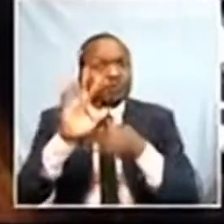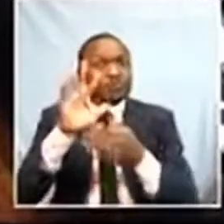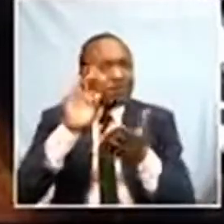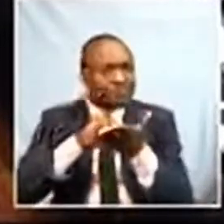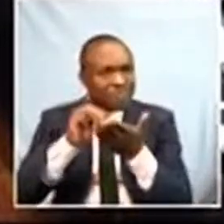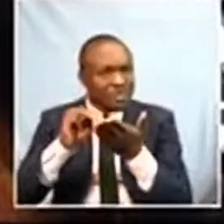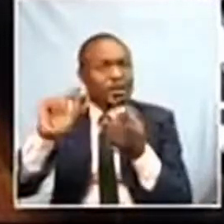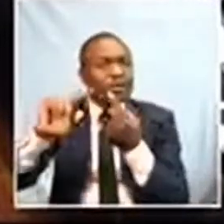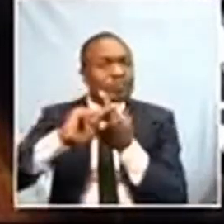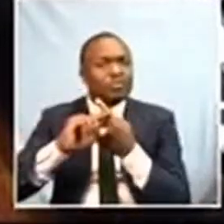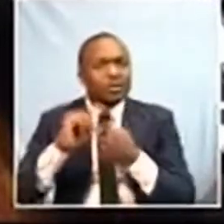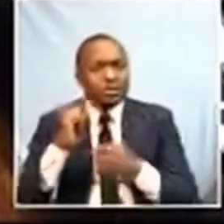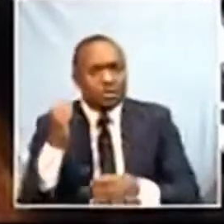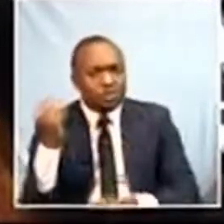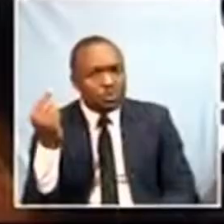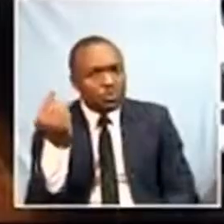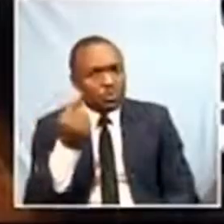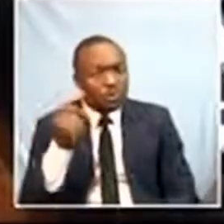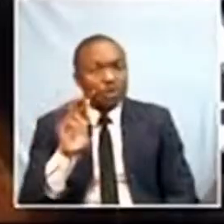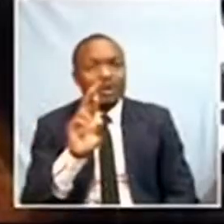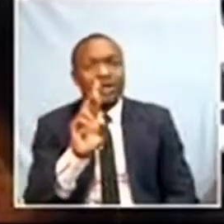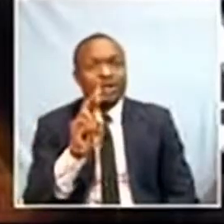plus, you only recover